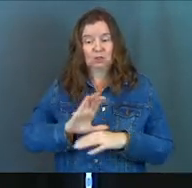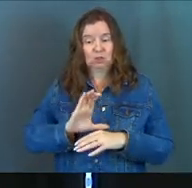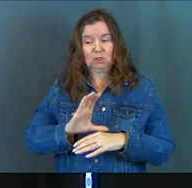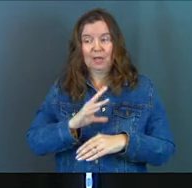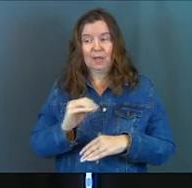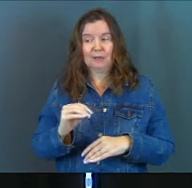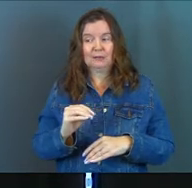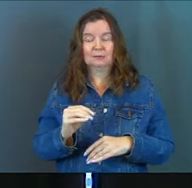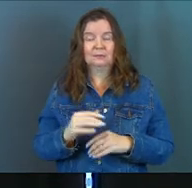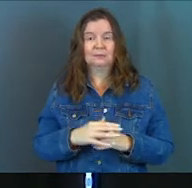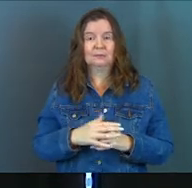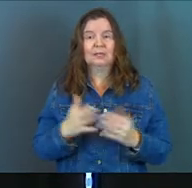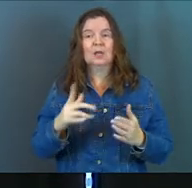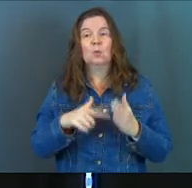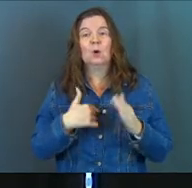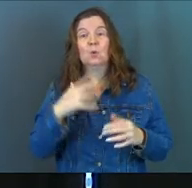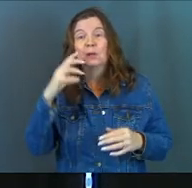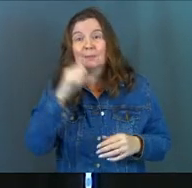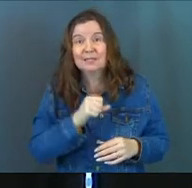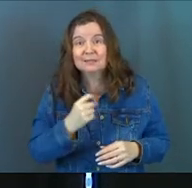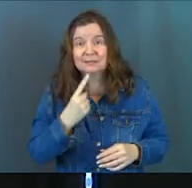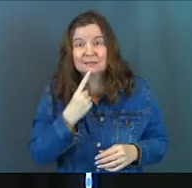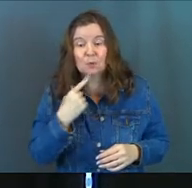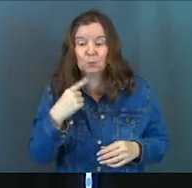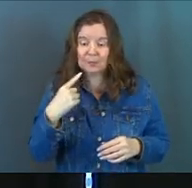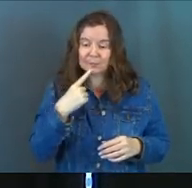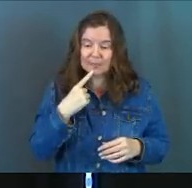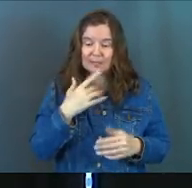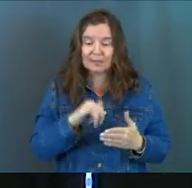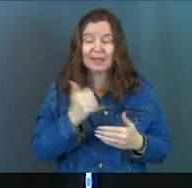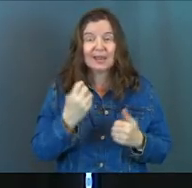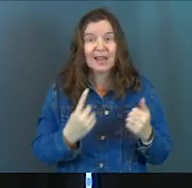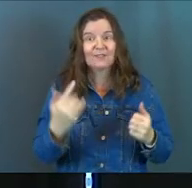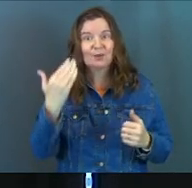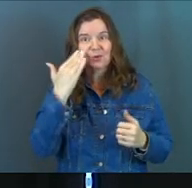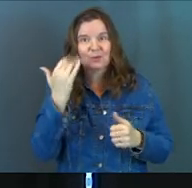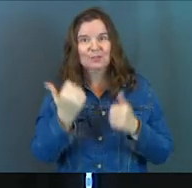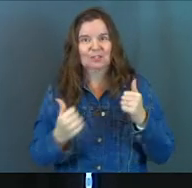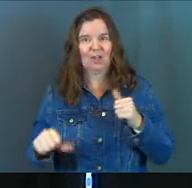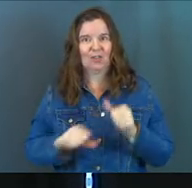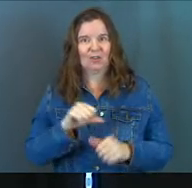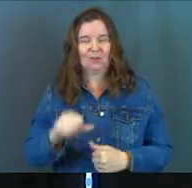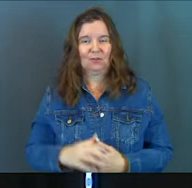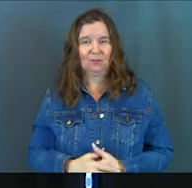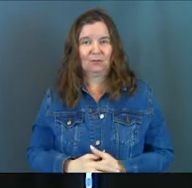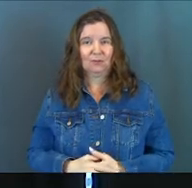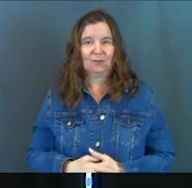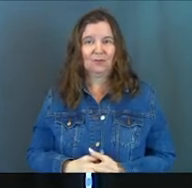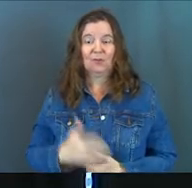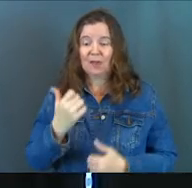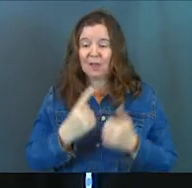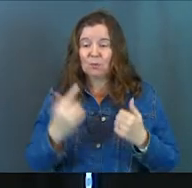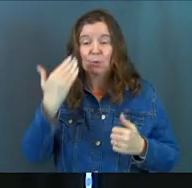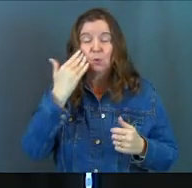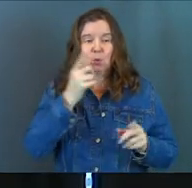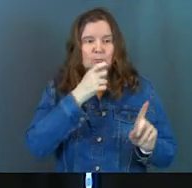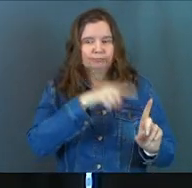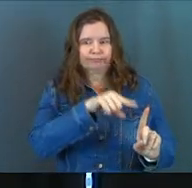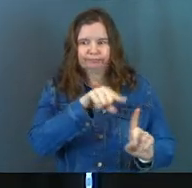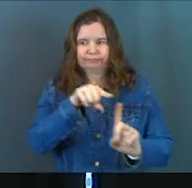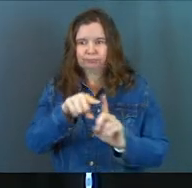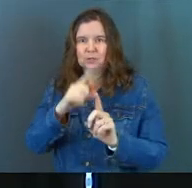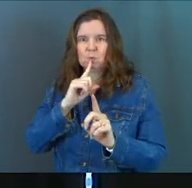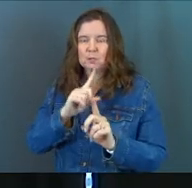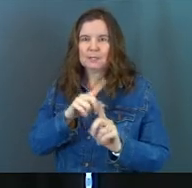church and here's what we miss about it. We miss the fact that everybody knew each other. Everybody knew each other. Everybody